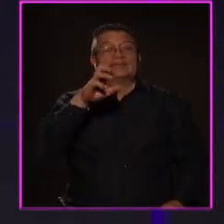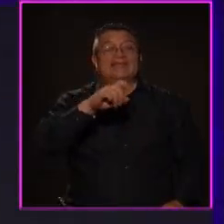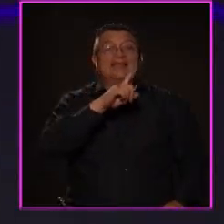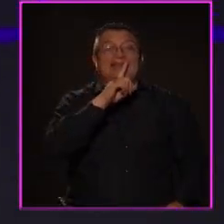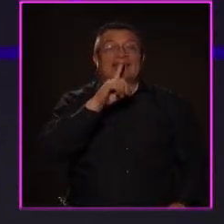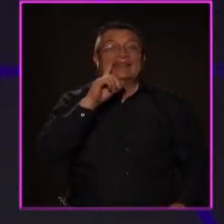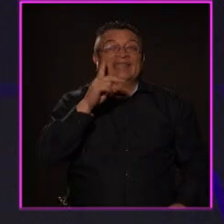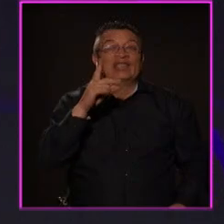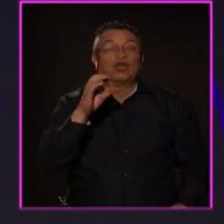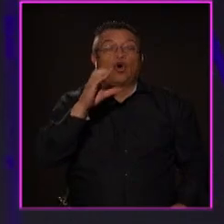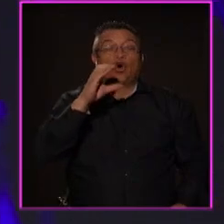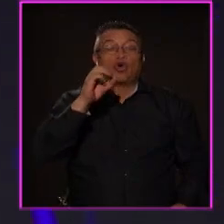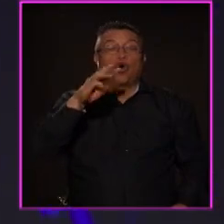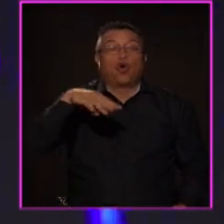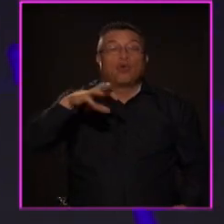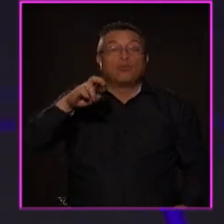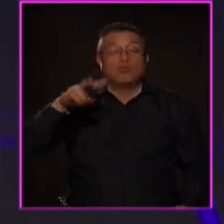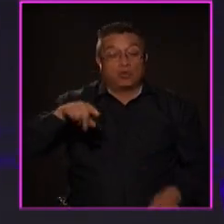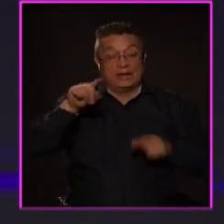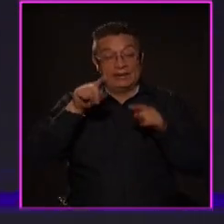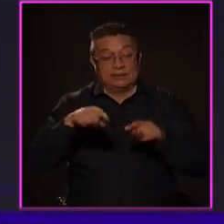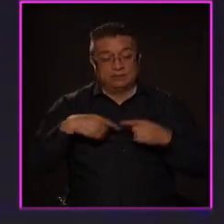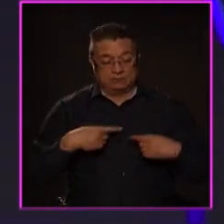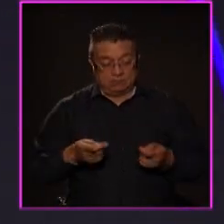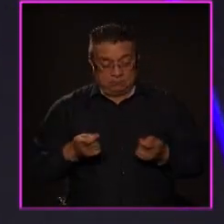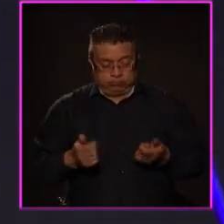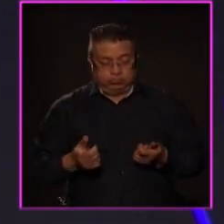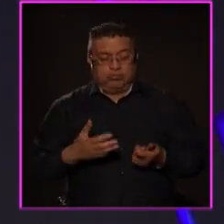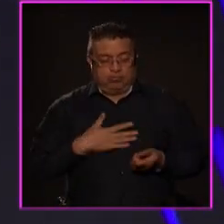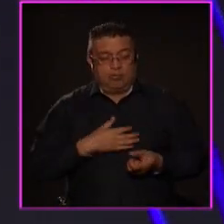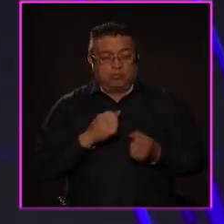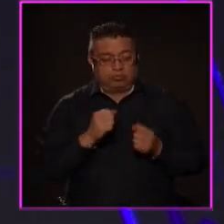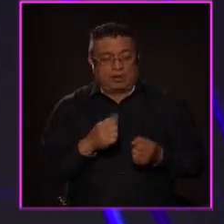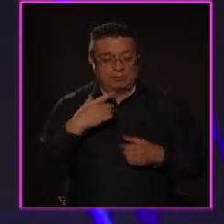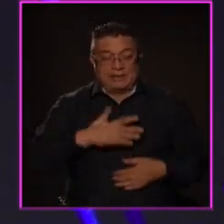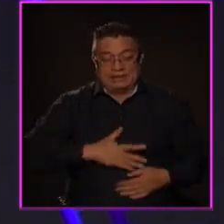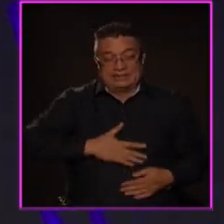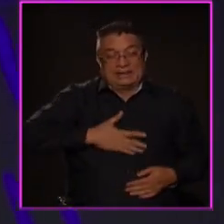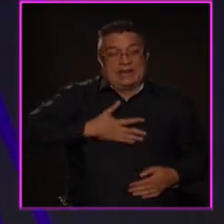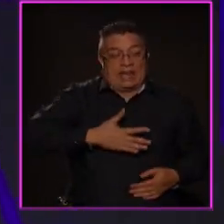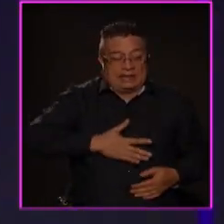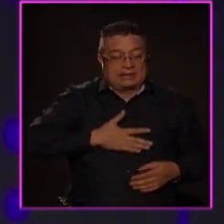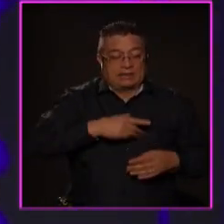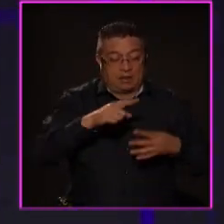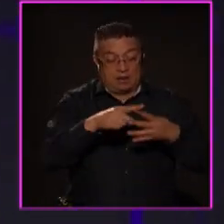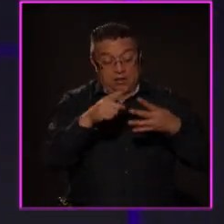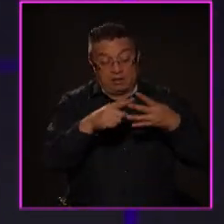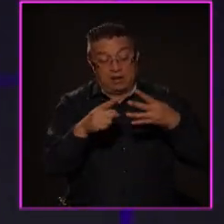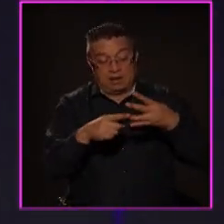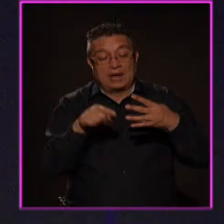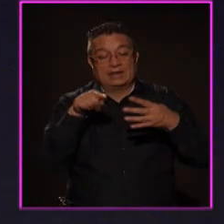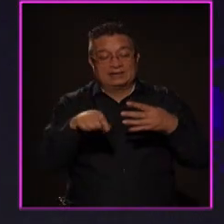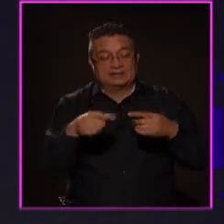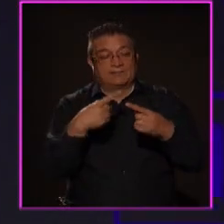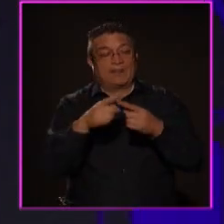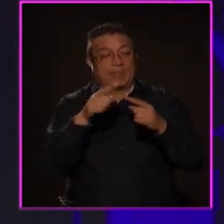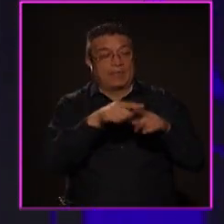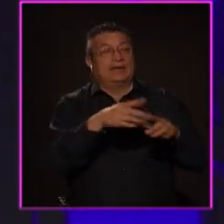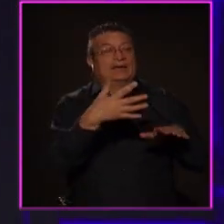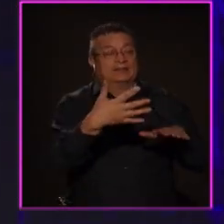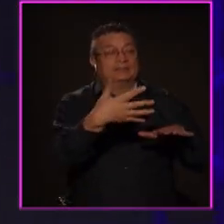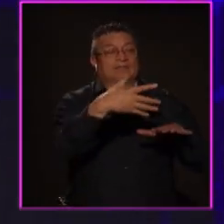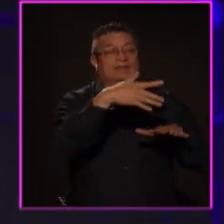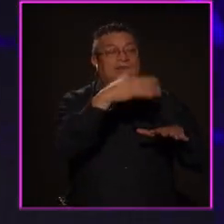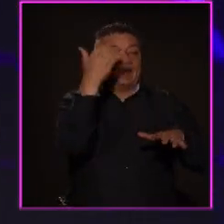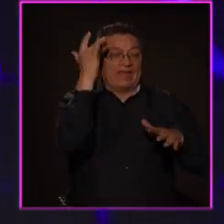part of what it is to be embodied, to have embodied intelligence. So that creates different